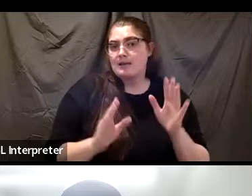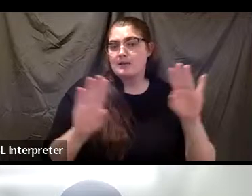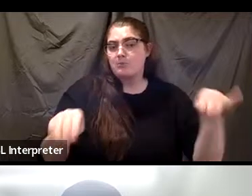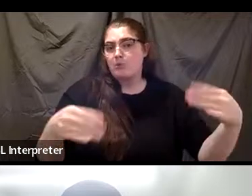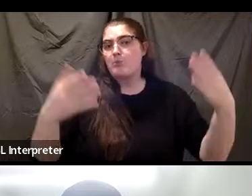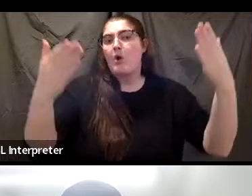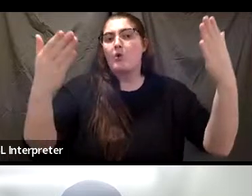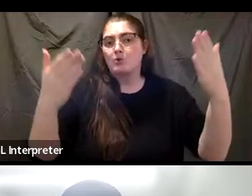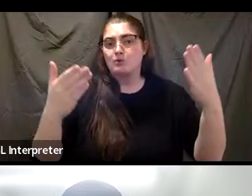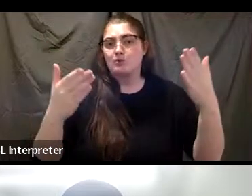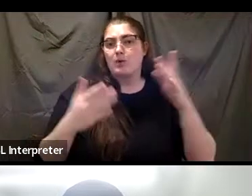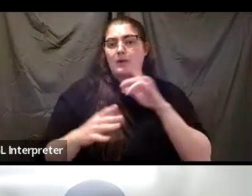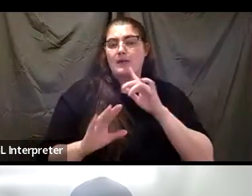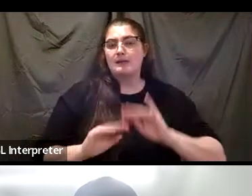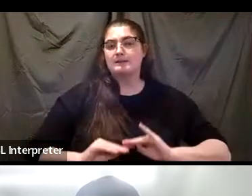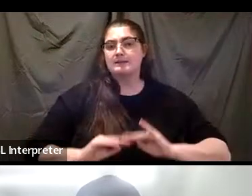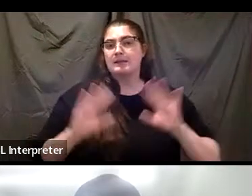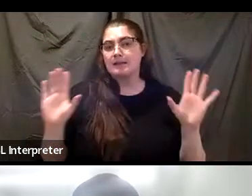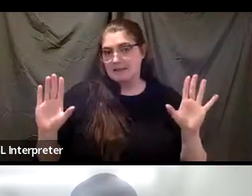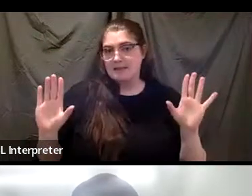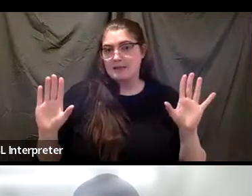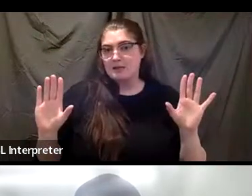proposal that is clear,